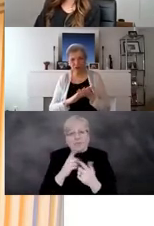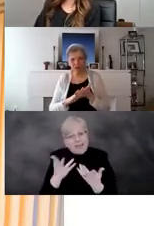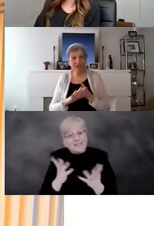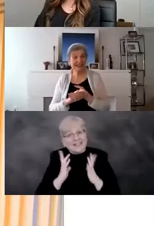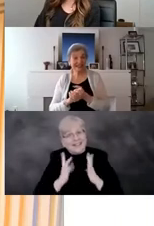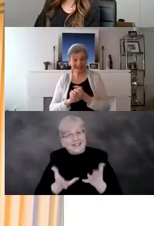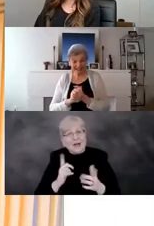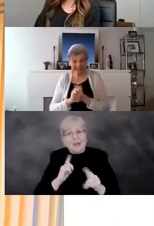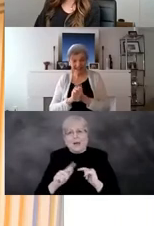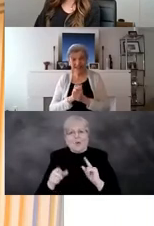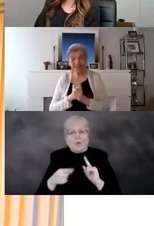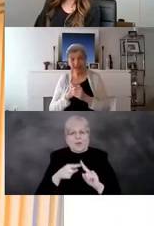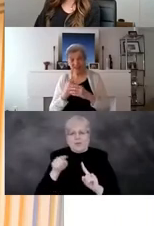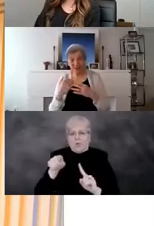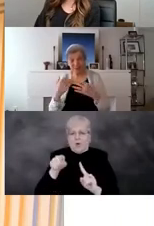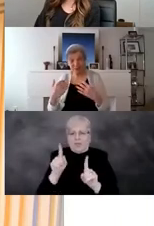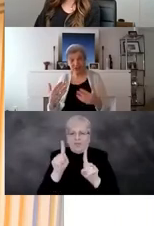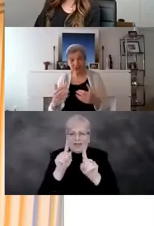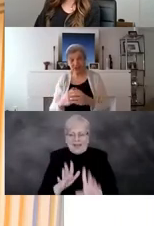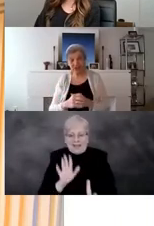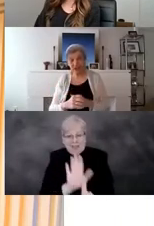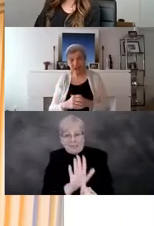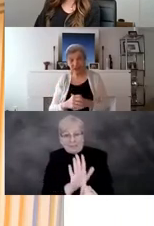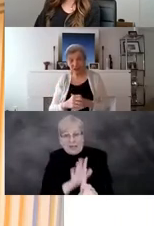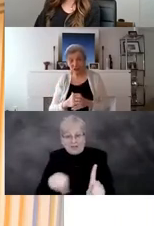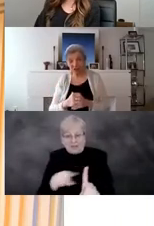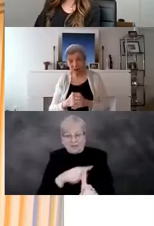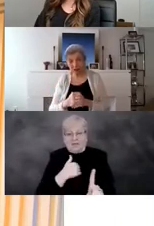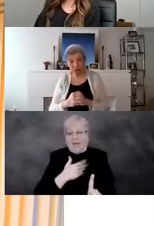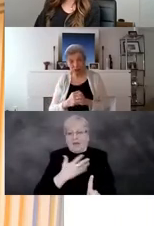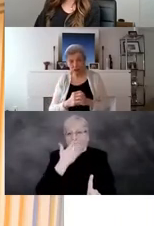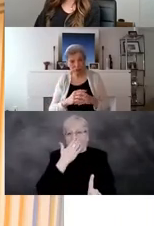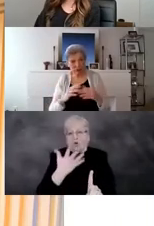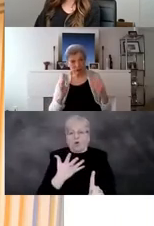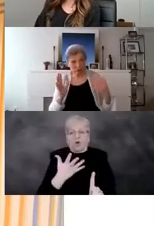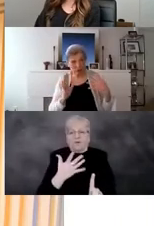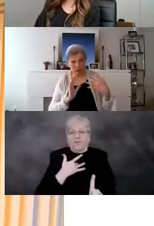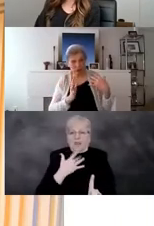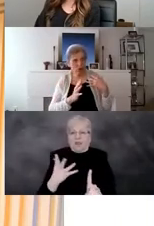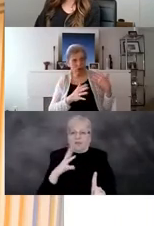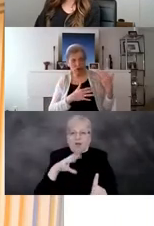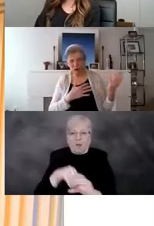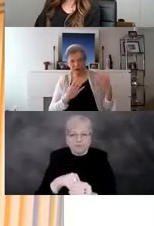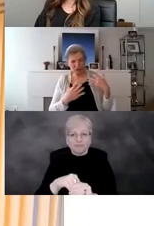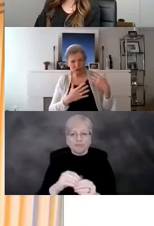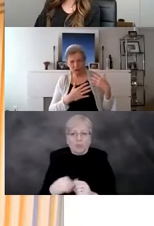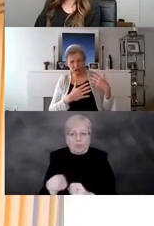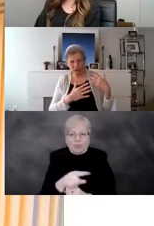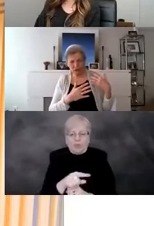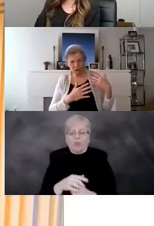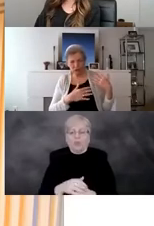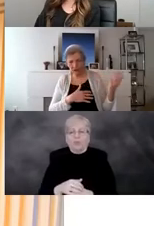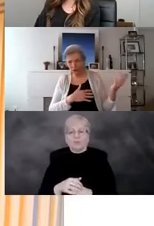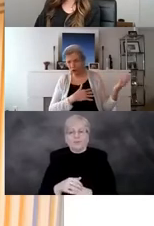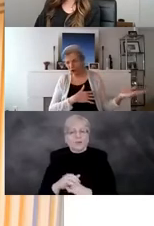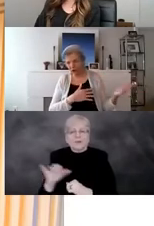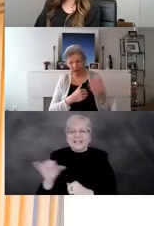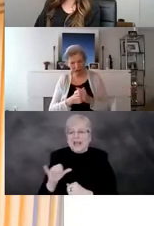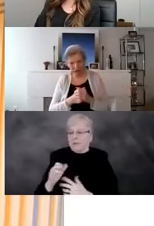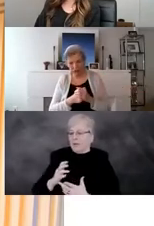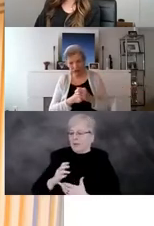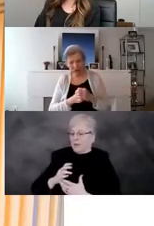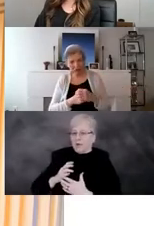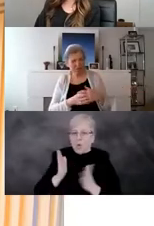the attendee to have a particularly engaging opportunity with you. So the ways in which a chair or